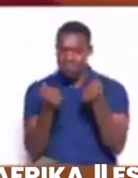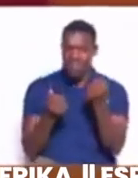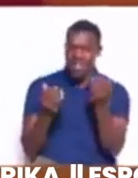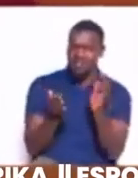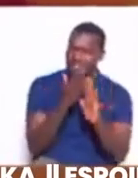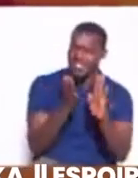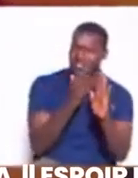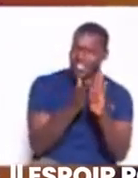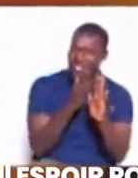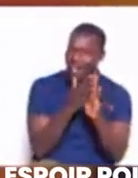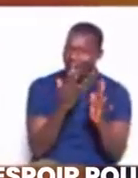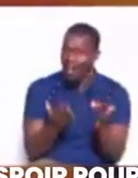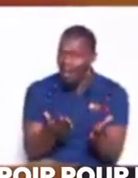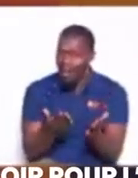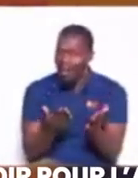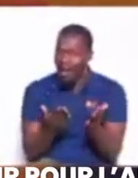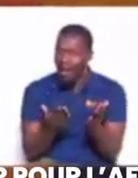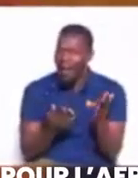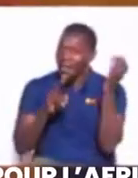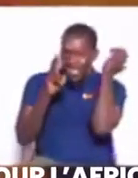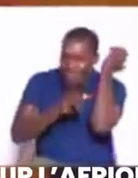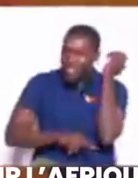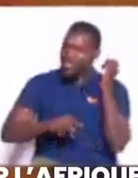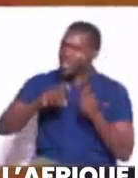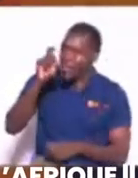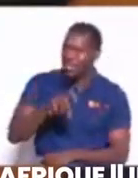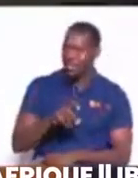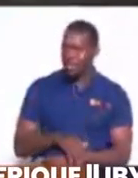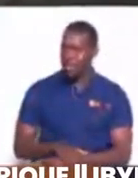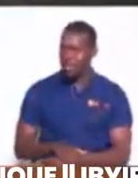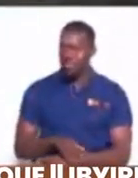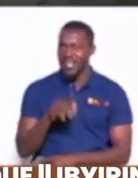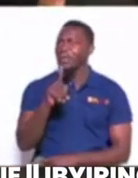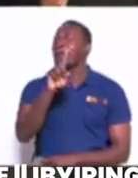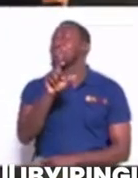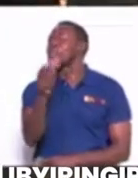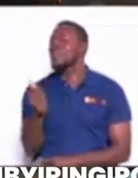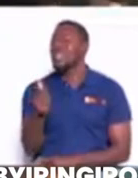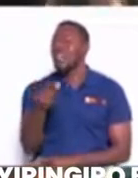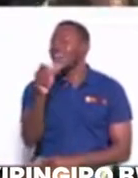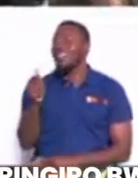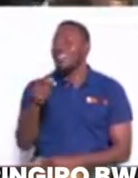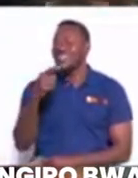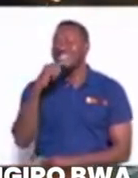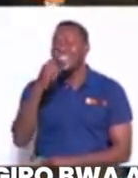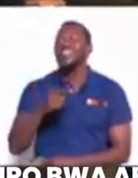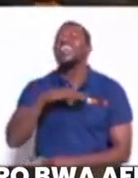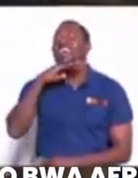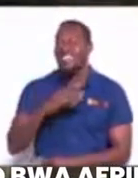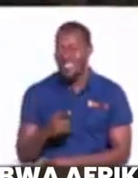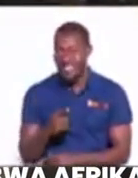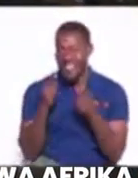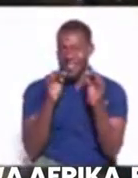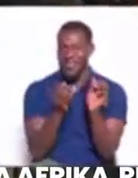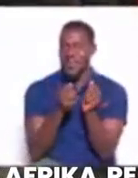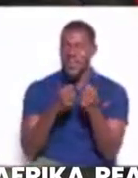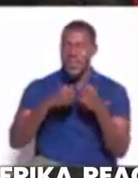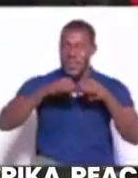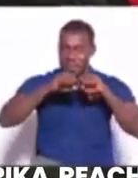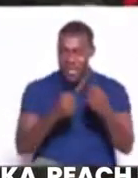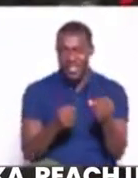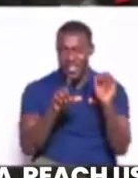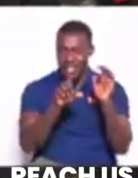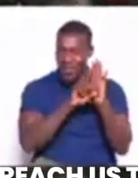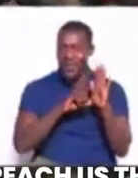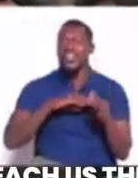deserve? Somebody cried out, "Death." No, not death penalty for speeding. Come on, give me a break, would you?